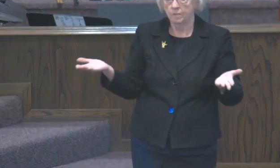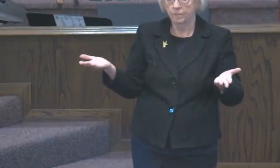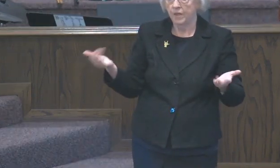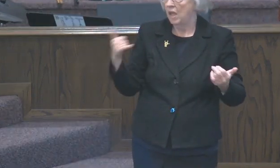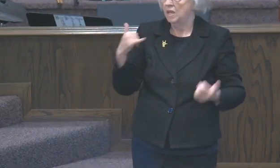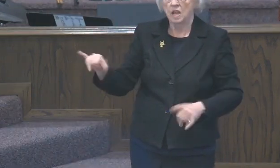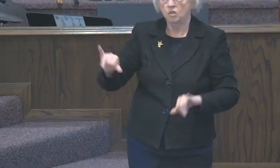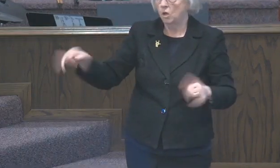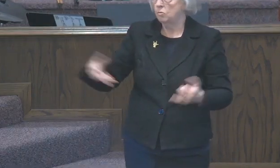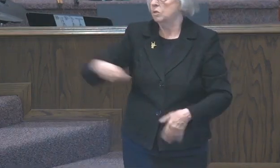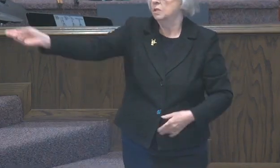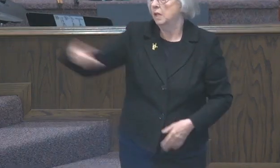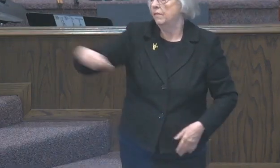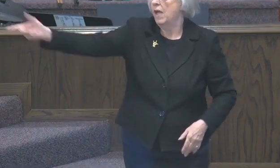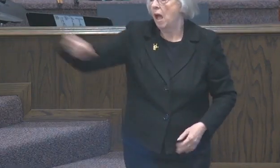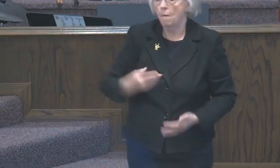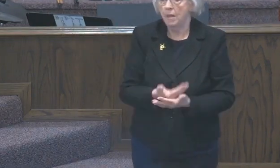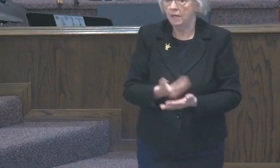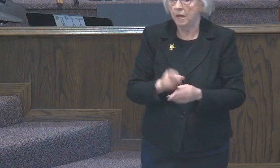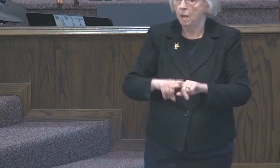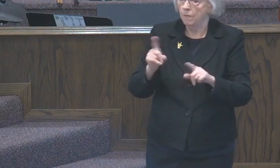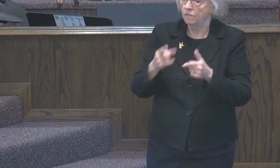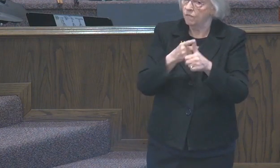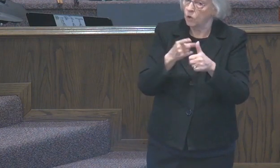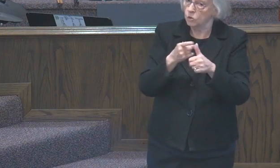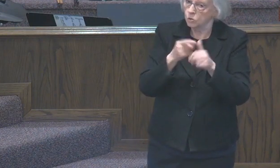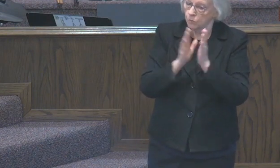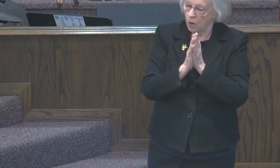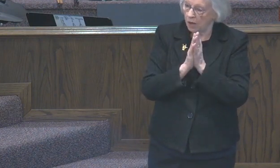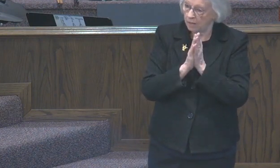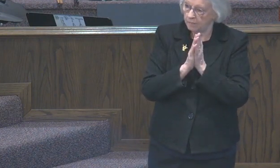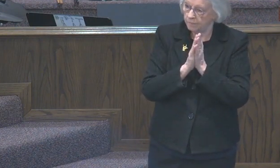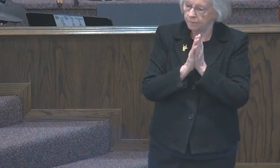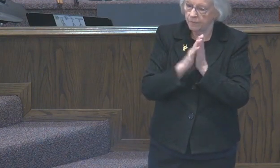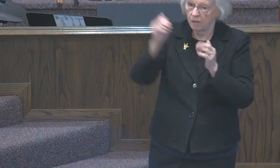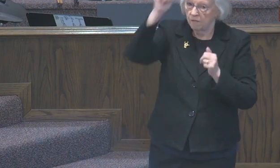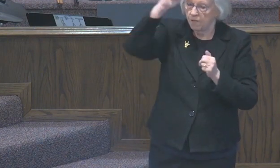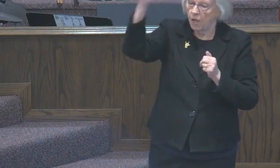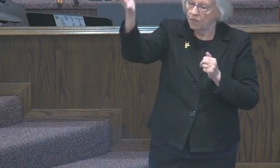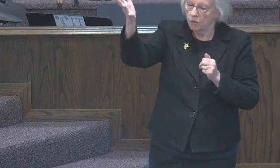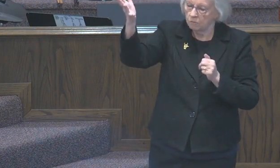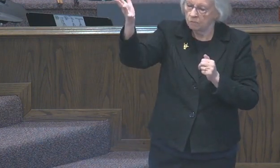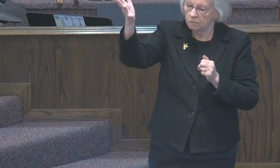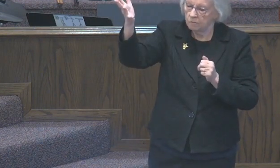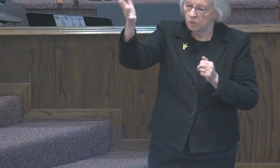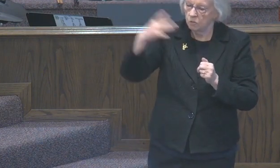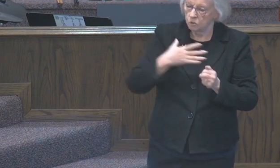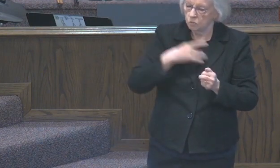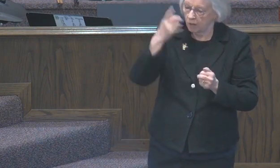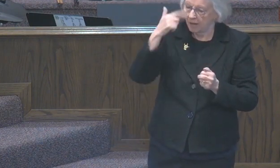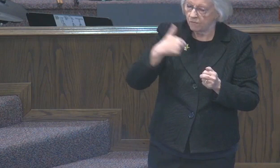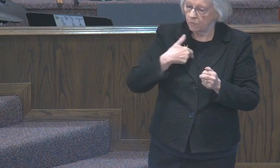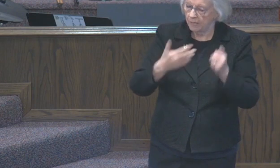be salt and light. He is challenging us to be